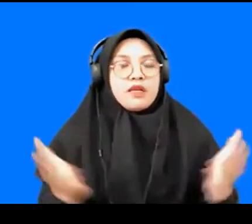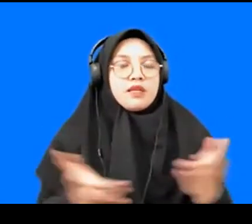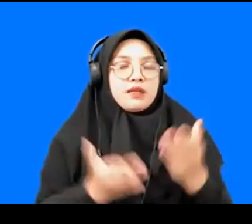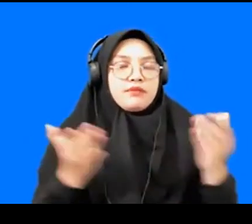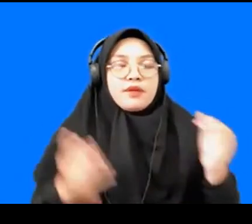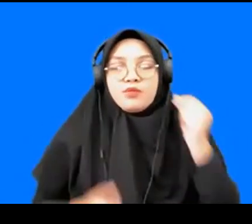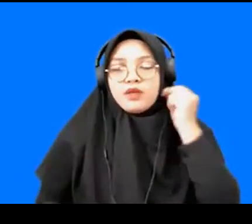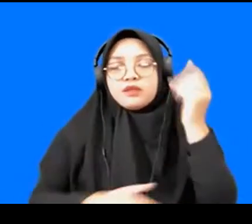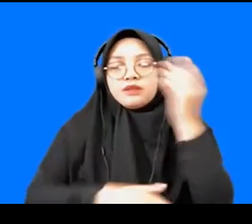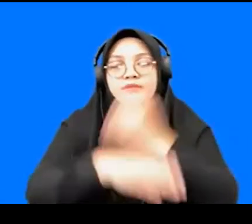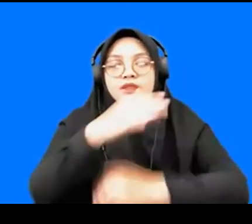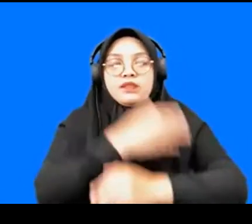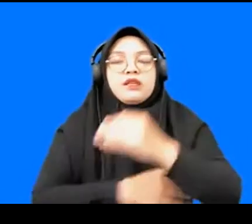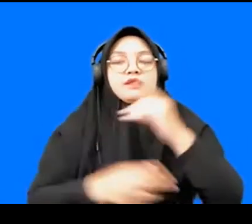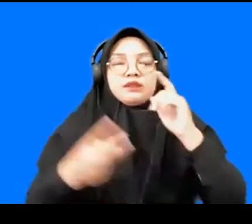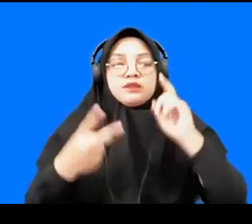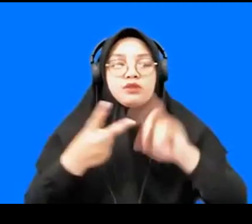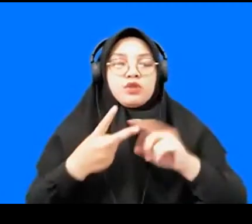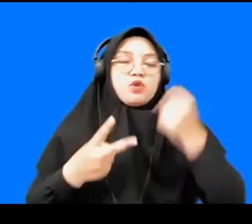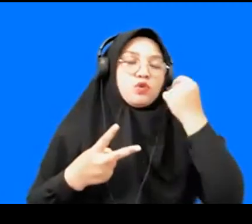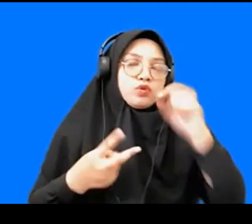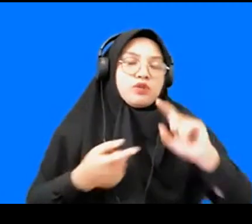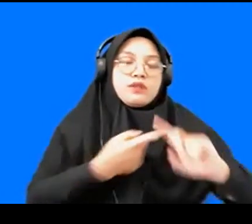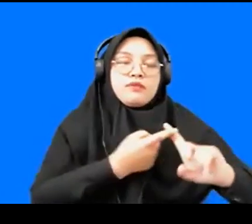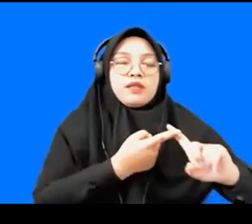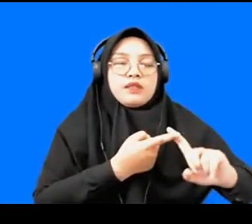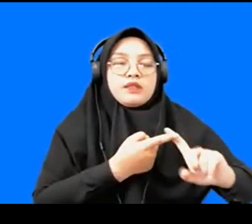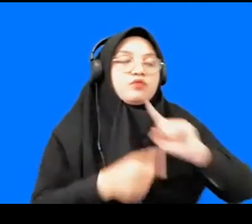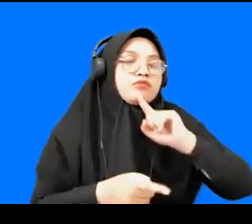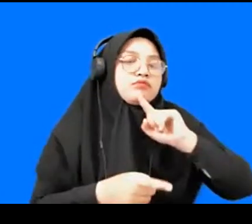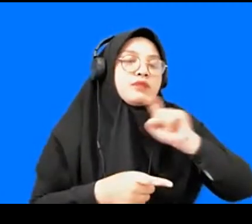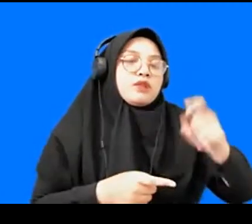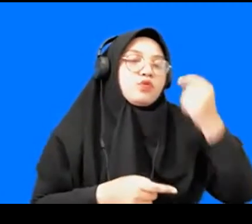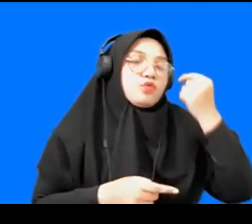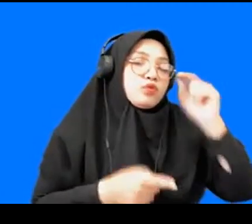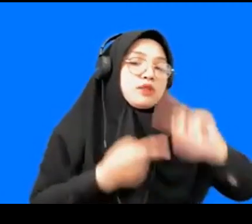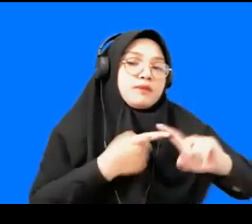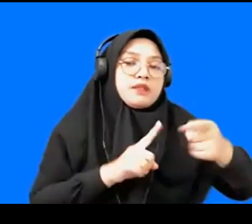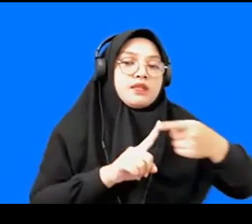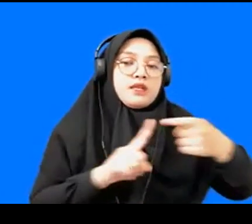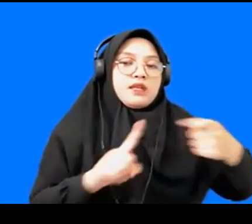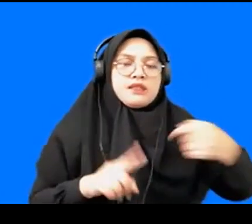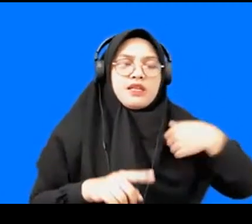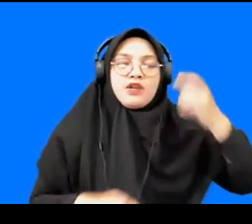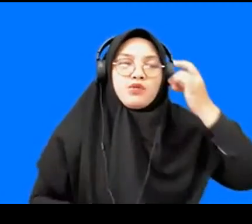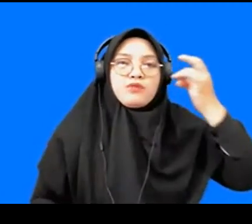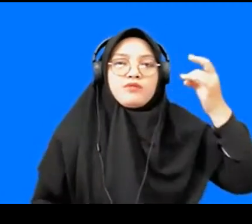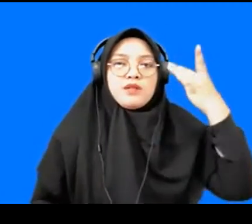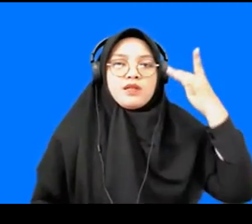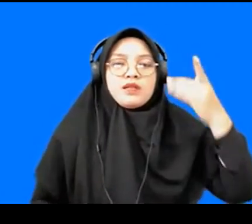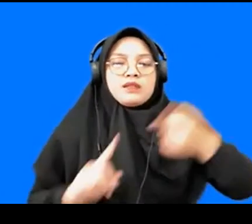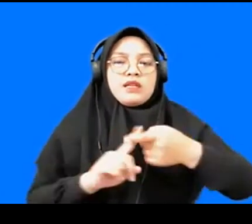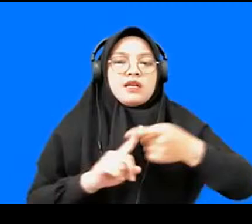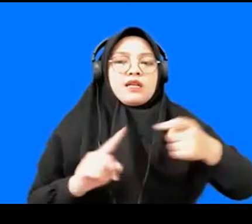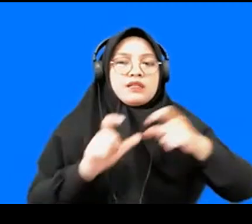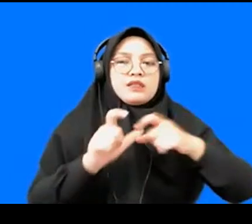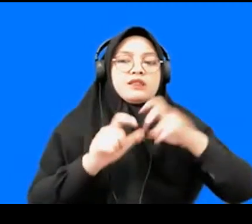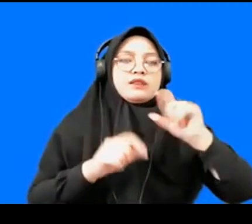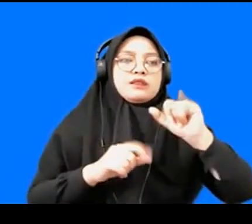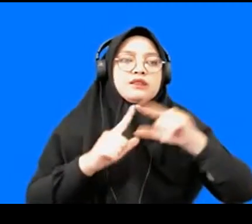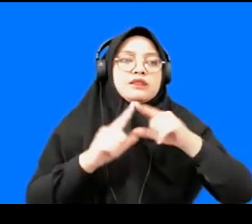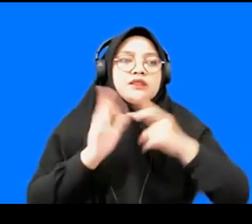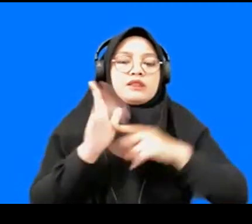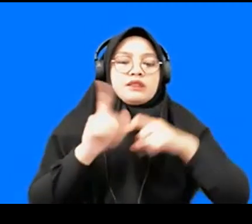colleague from, if any colleague, I don't remember if there is colleague from Sri Lanka or done a research in Sri